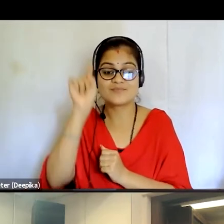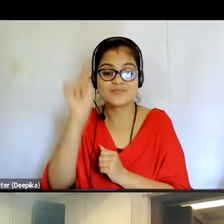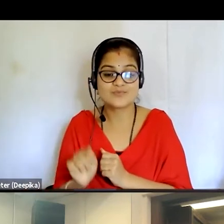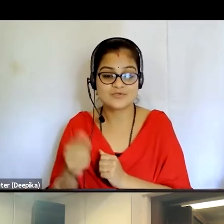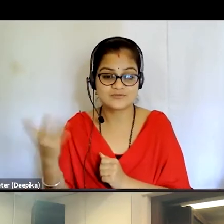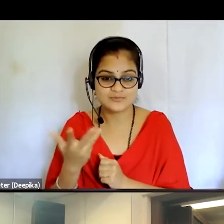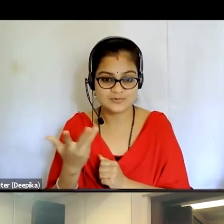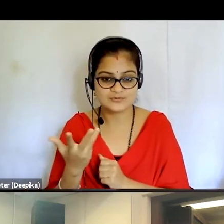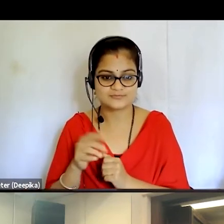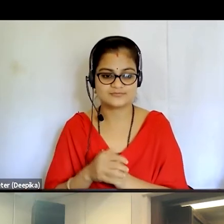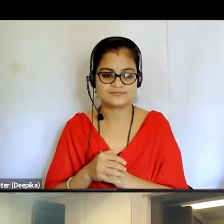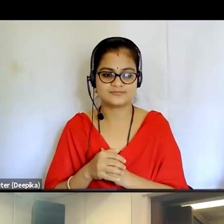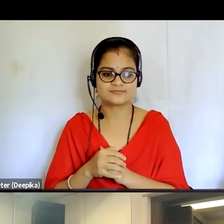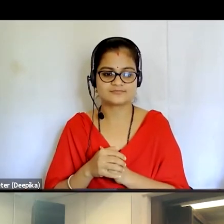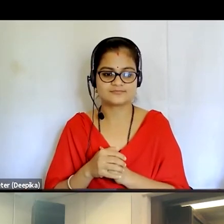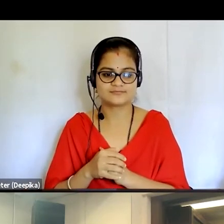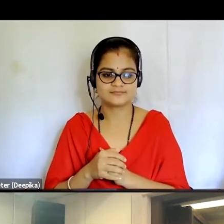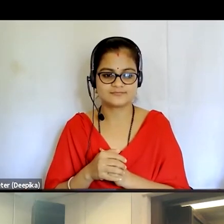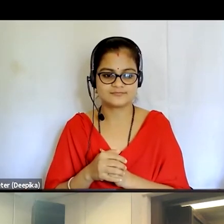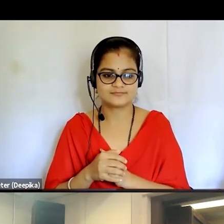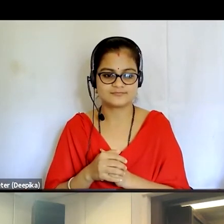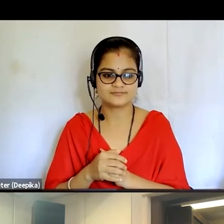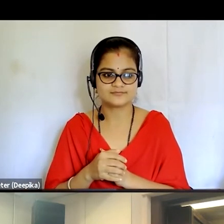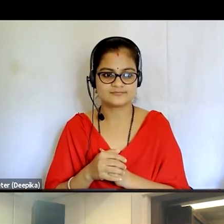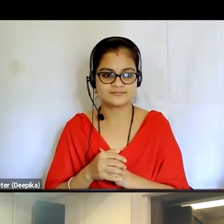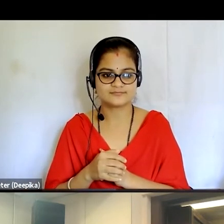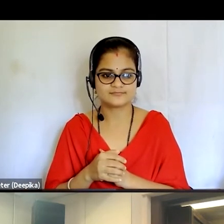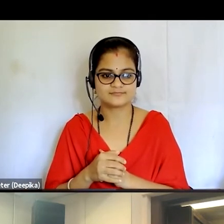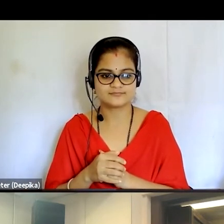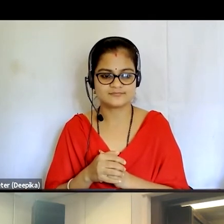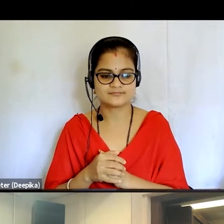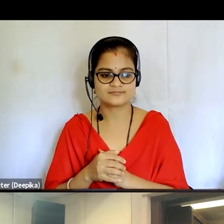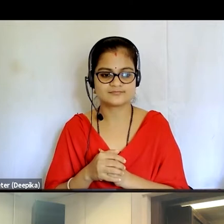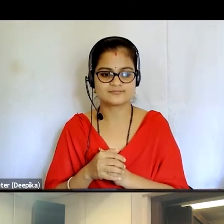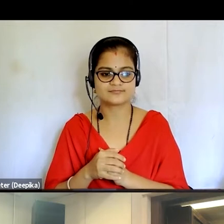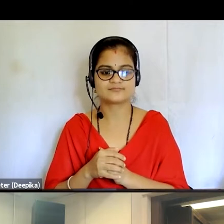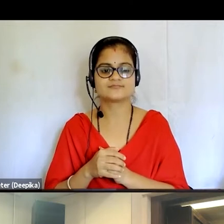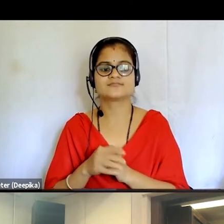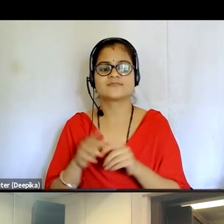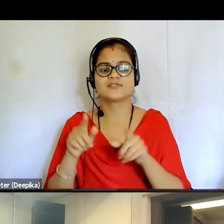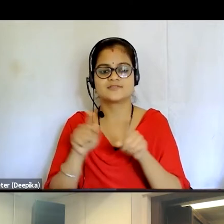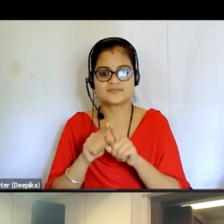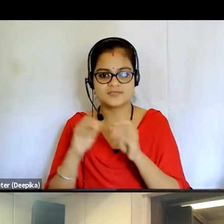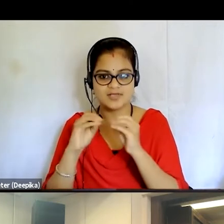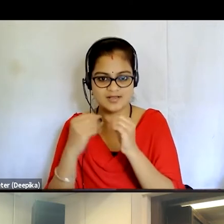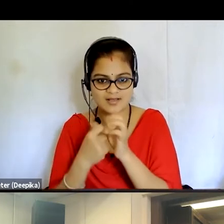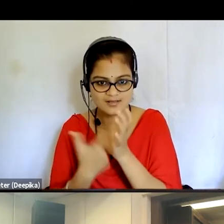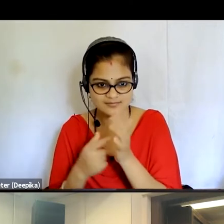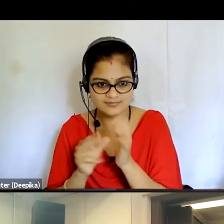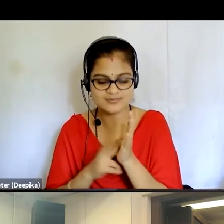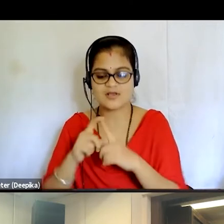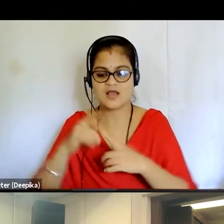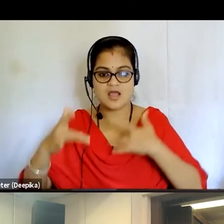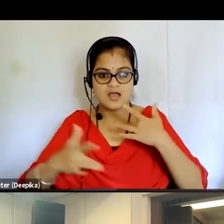And therefore, while we do talk about the attributes of the brand and the emotions,